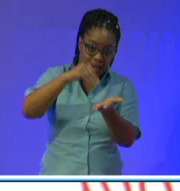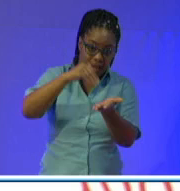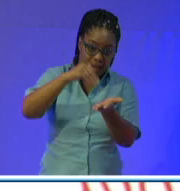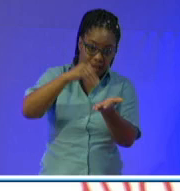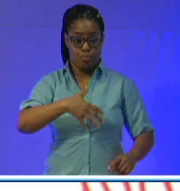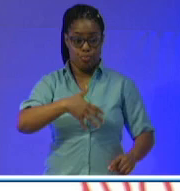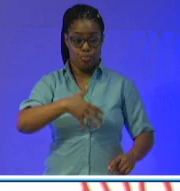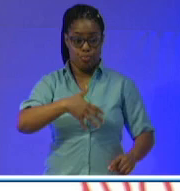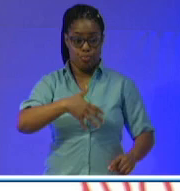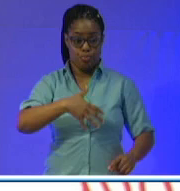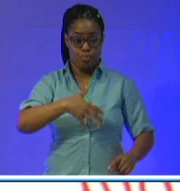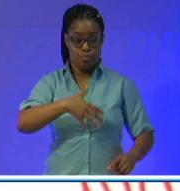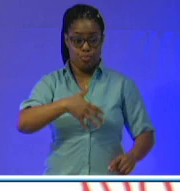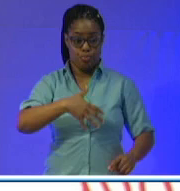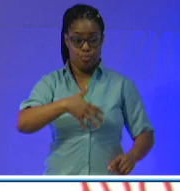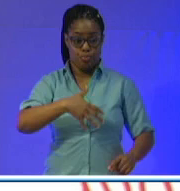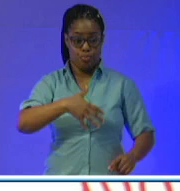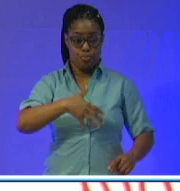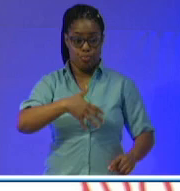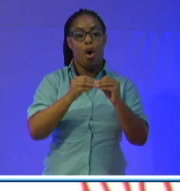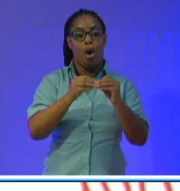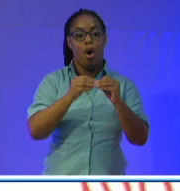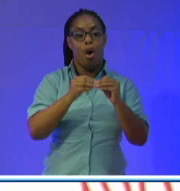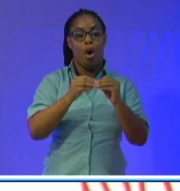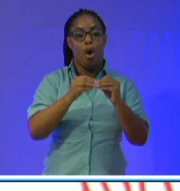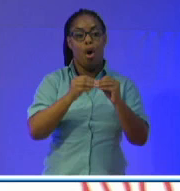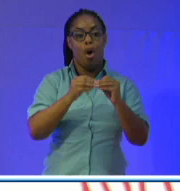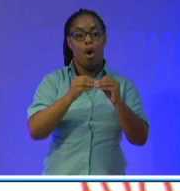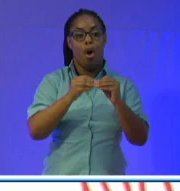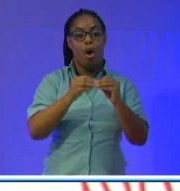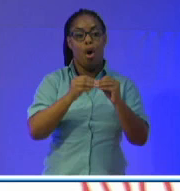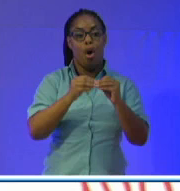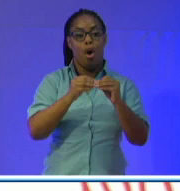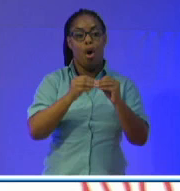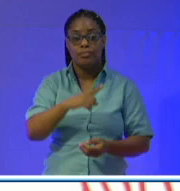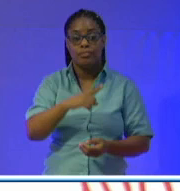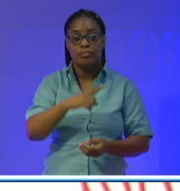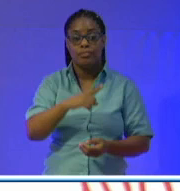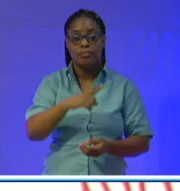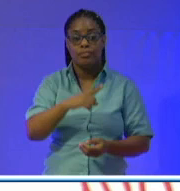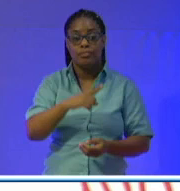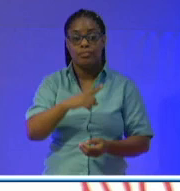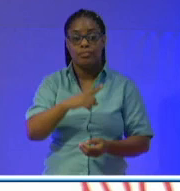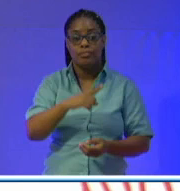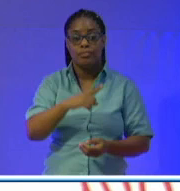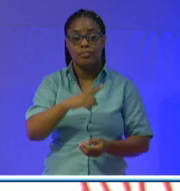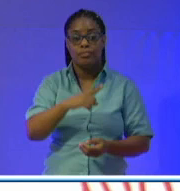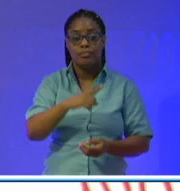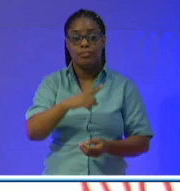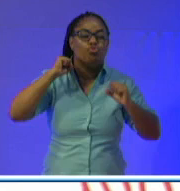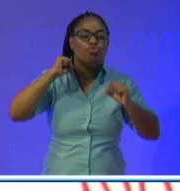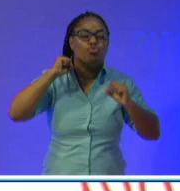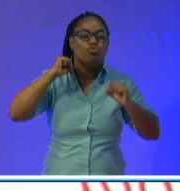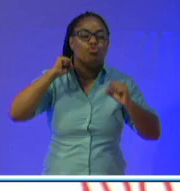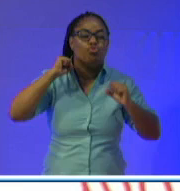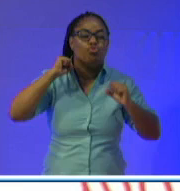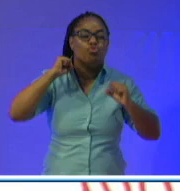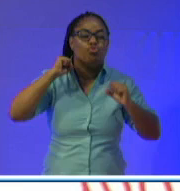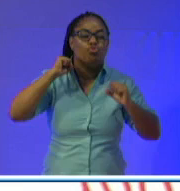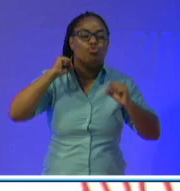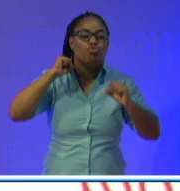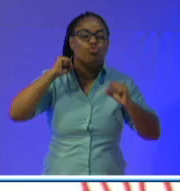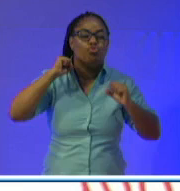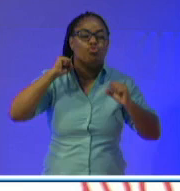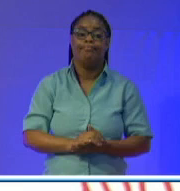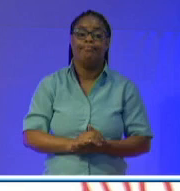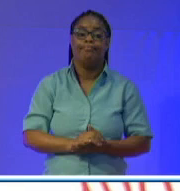age. Obesity is also a major factor. If you're, of course, of lower socioeconomic status, we know that's